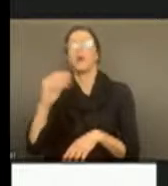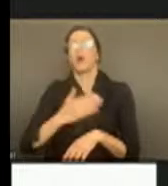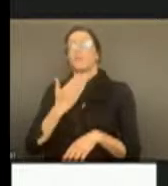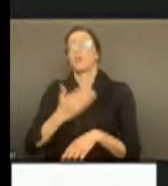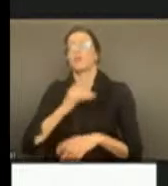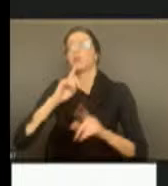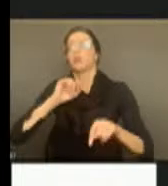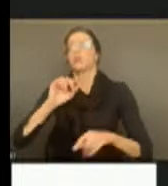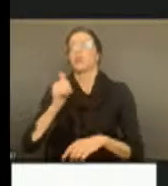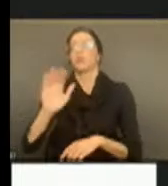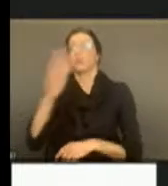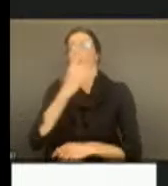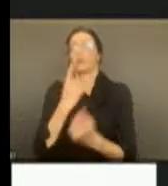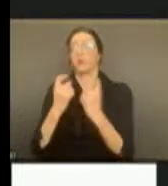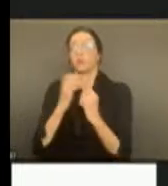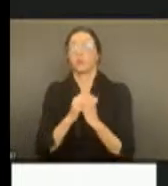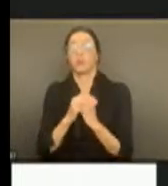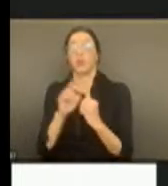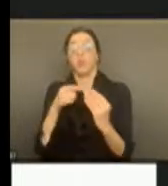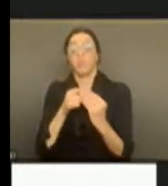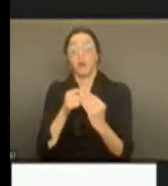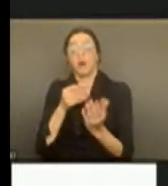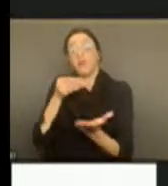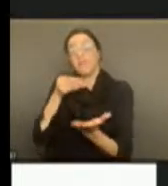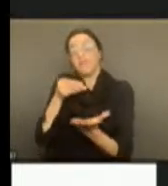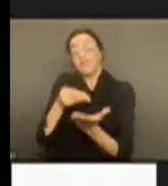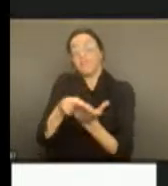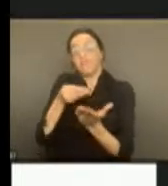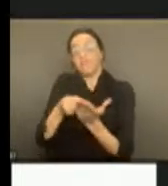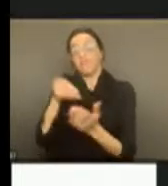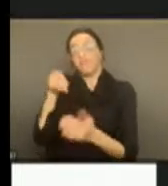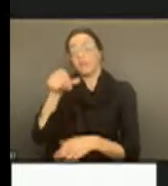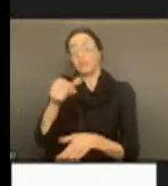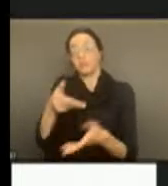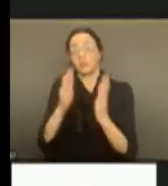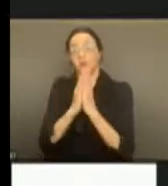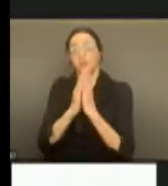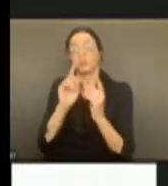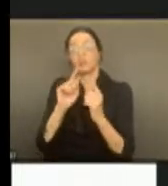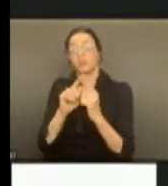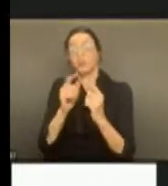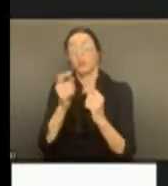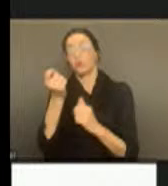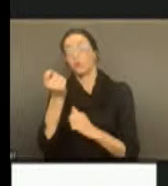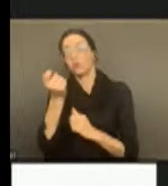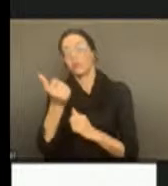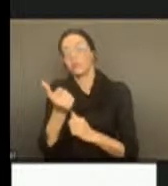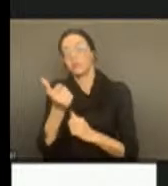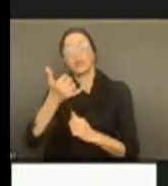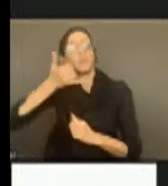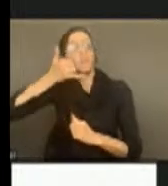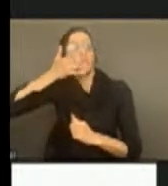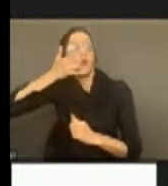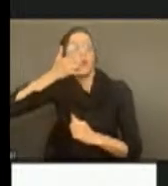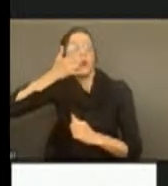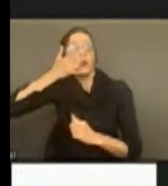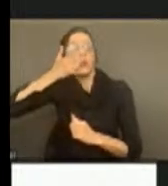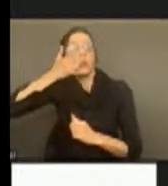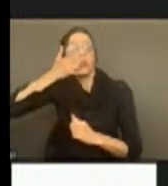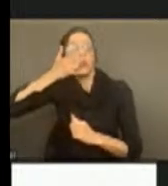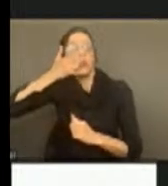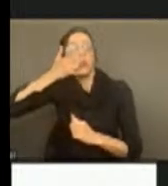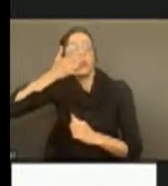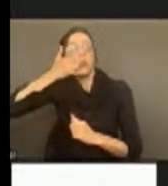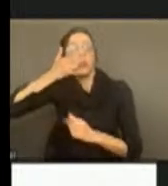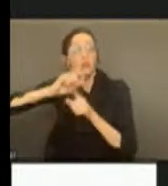to eliminate the phone call charges will be considered under the budget considerations for next year's